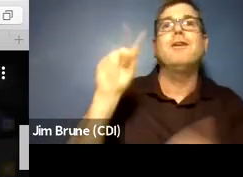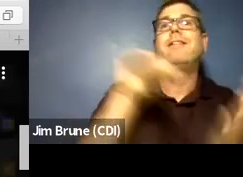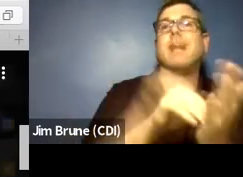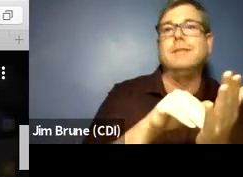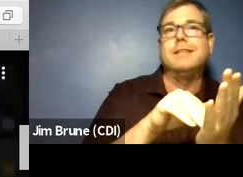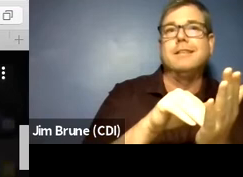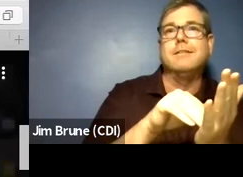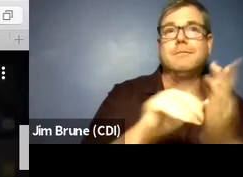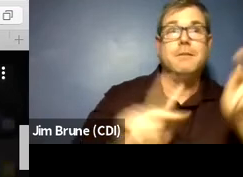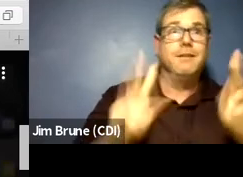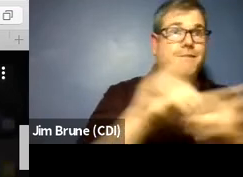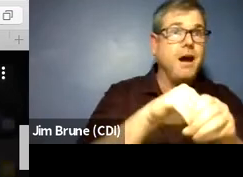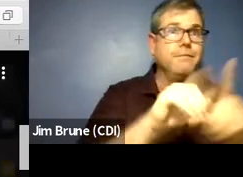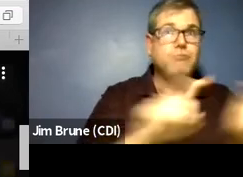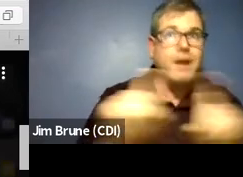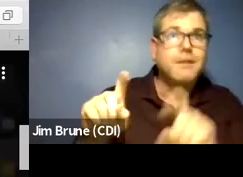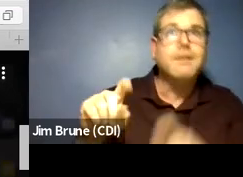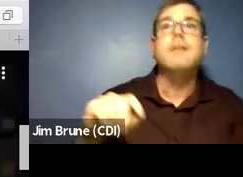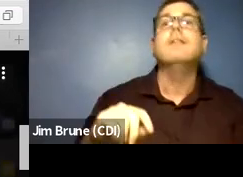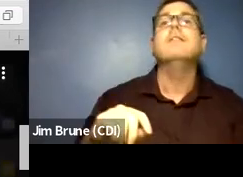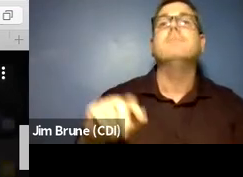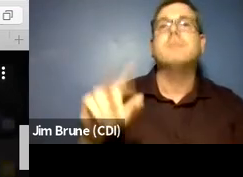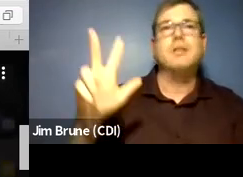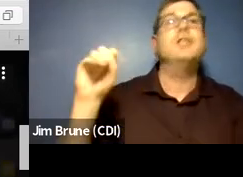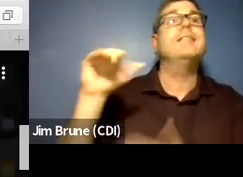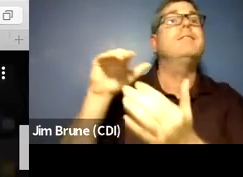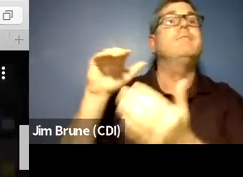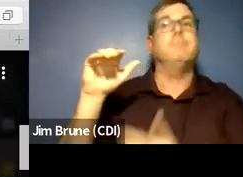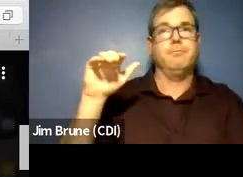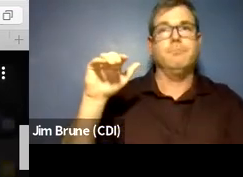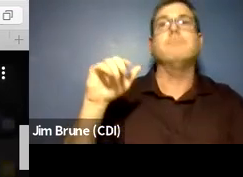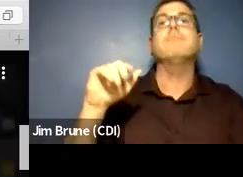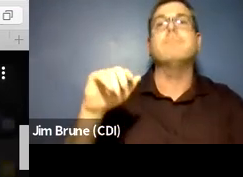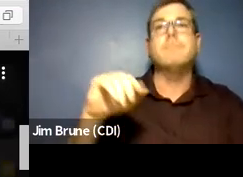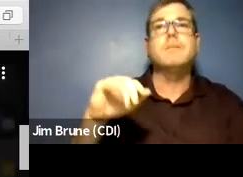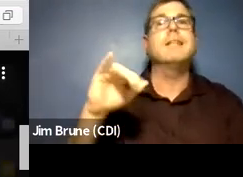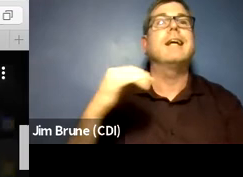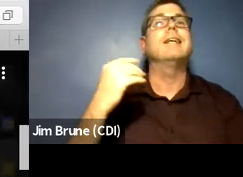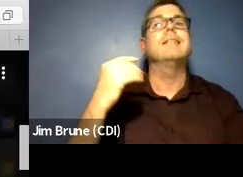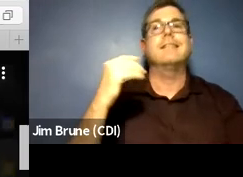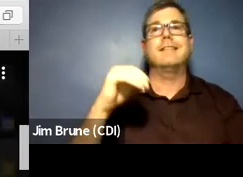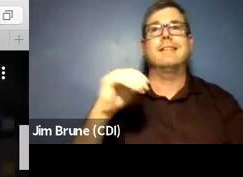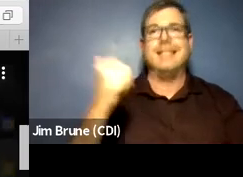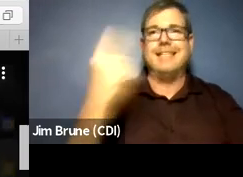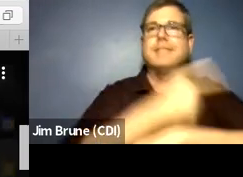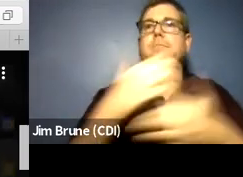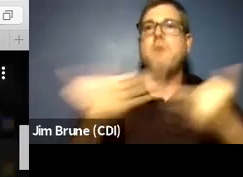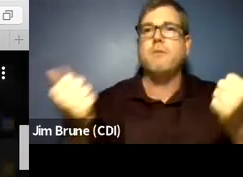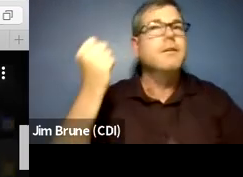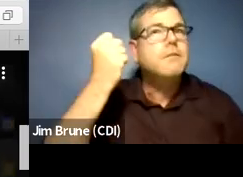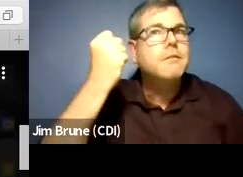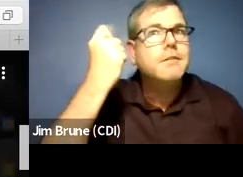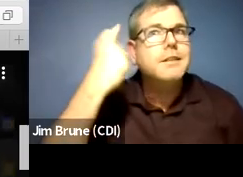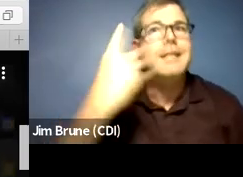apart. And again, approved for people aged 18 years and older. Okay,